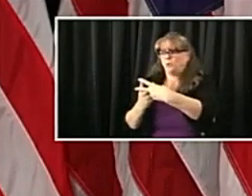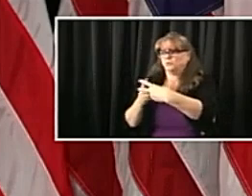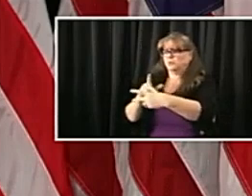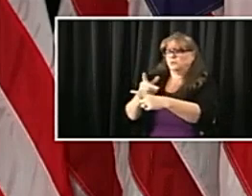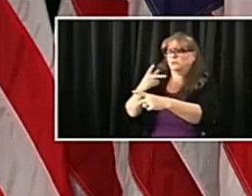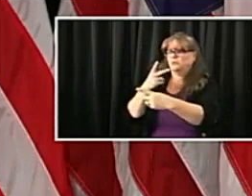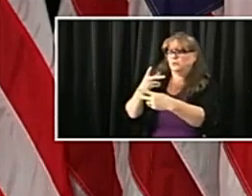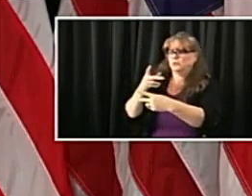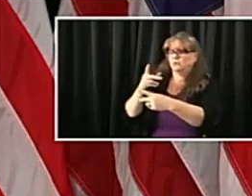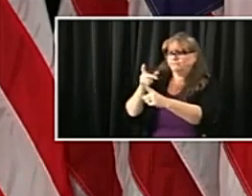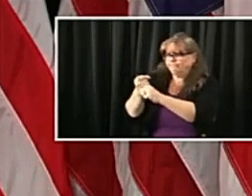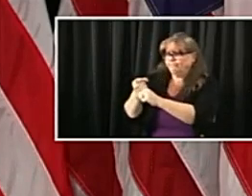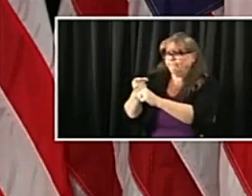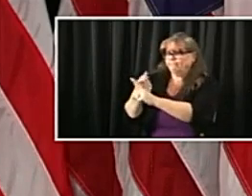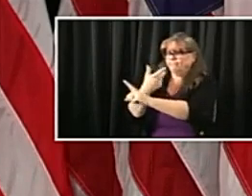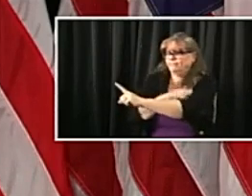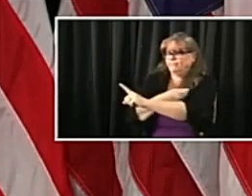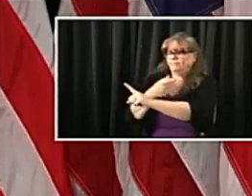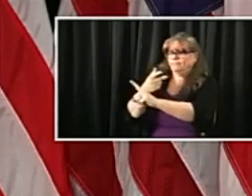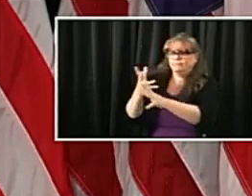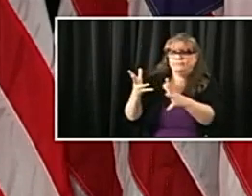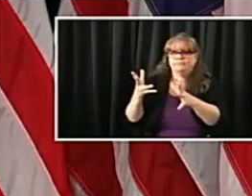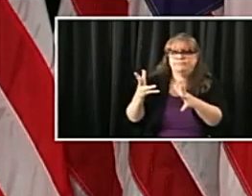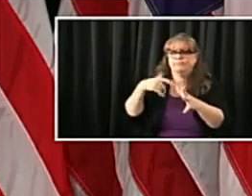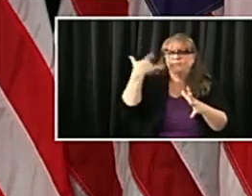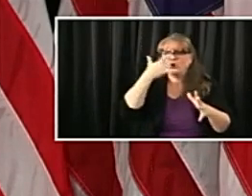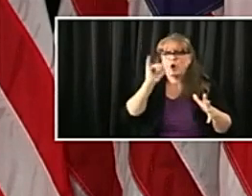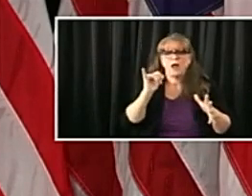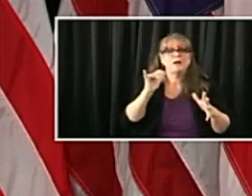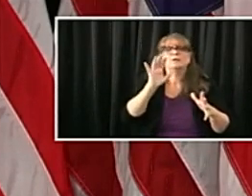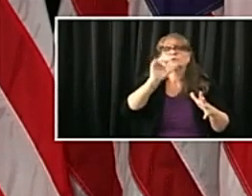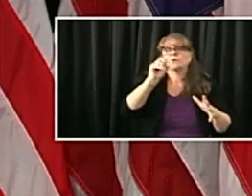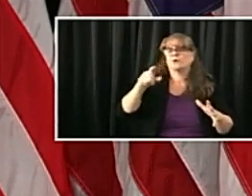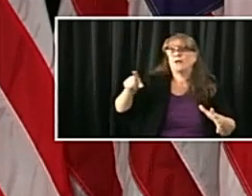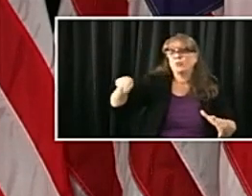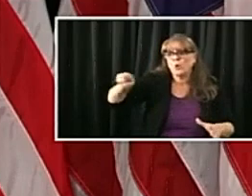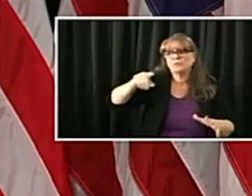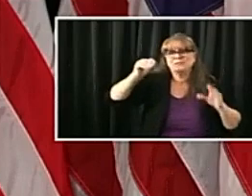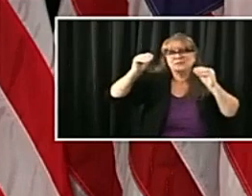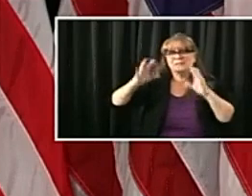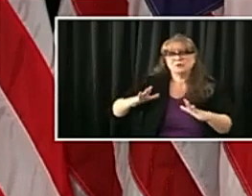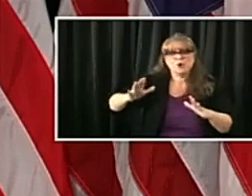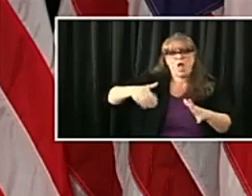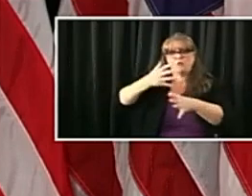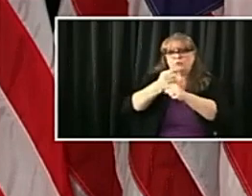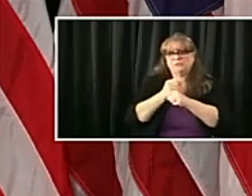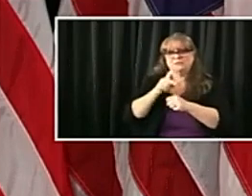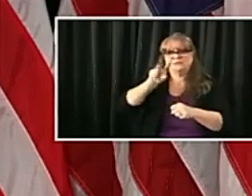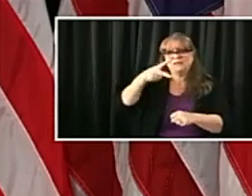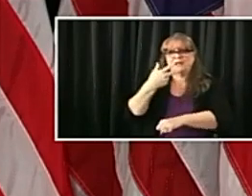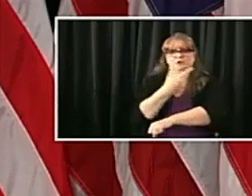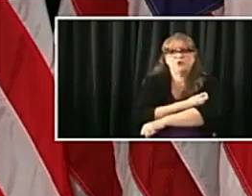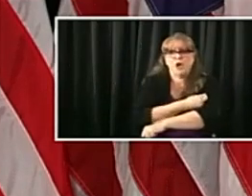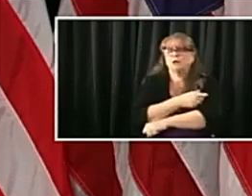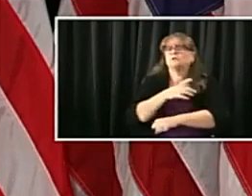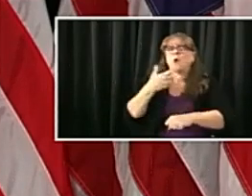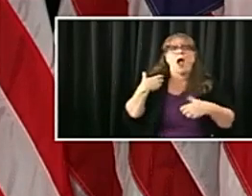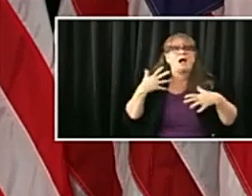weeks from their second dose of vaccine would no longer be required to quarantine, but there are